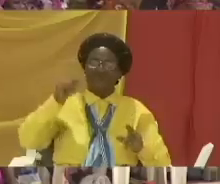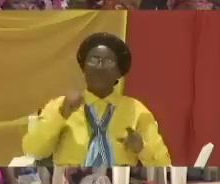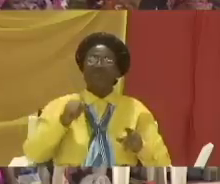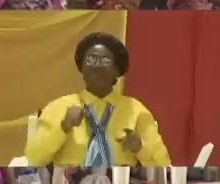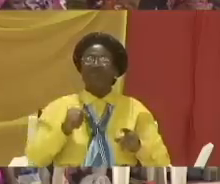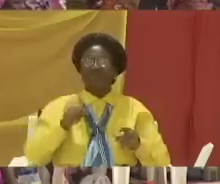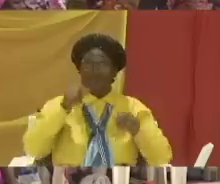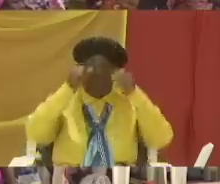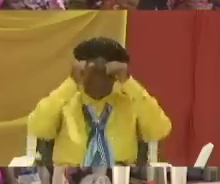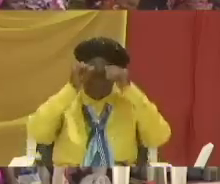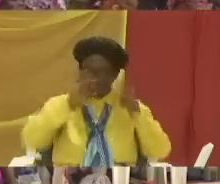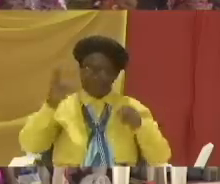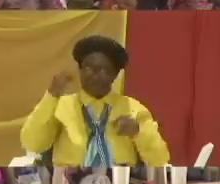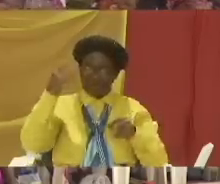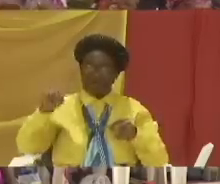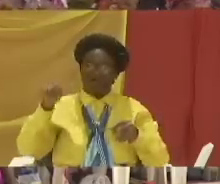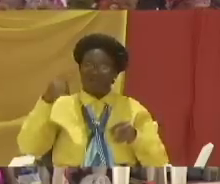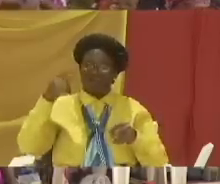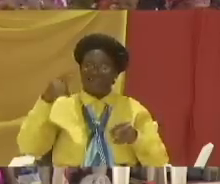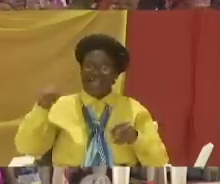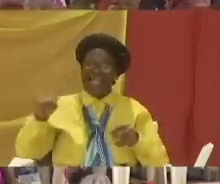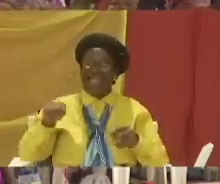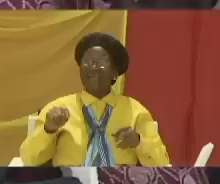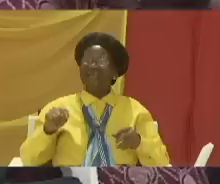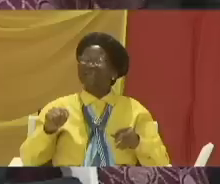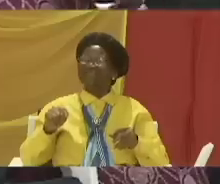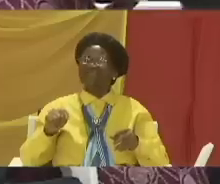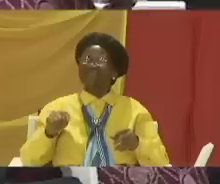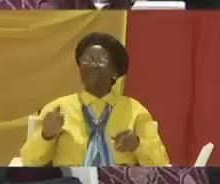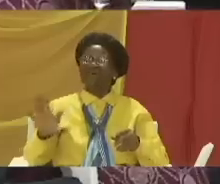Say it so that you can hear. I will serve the Lord.